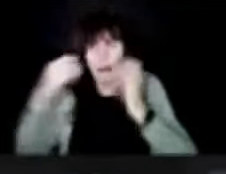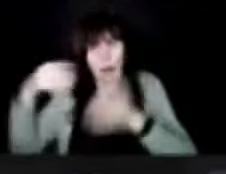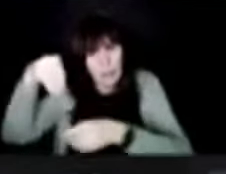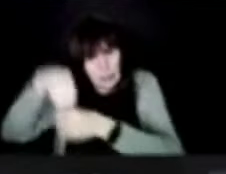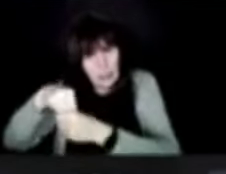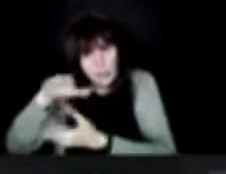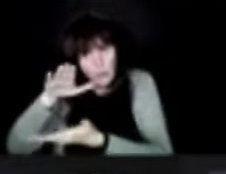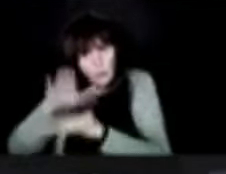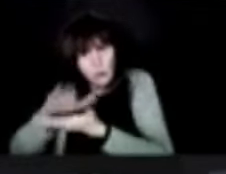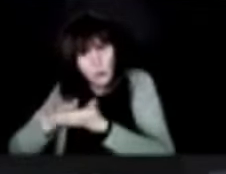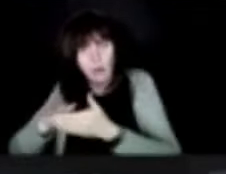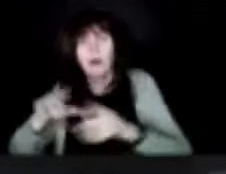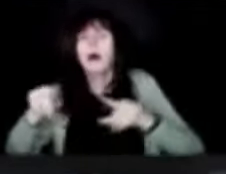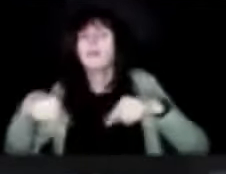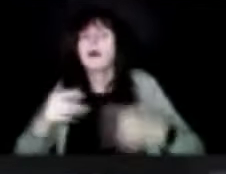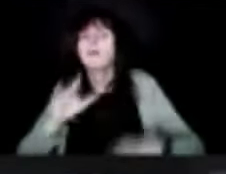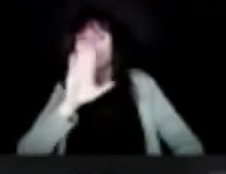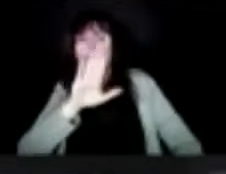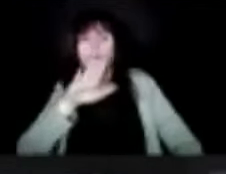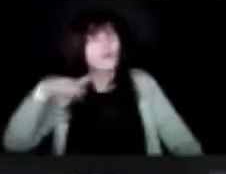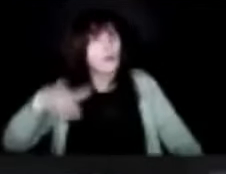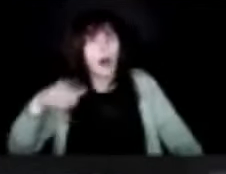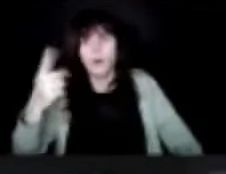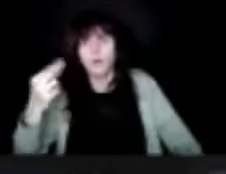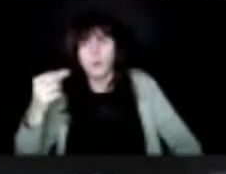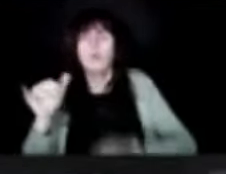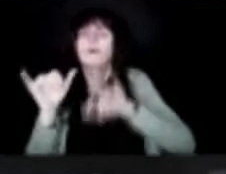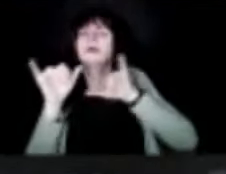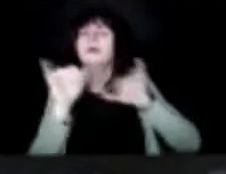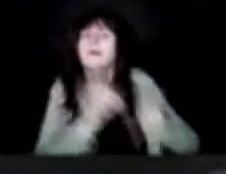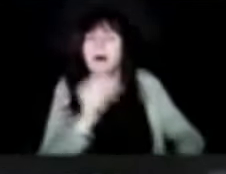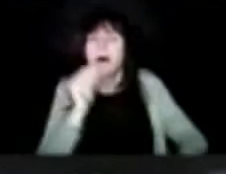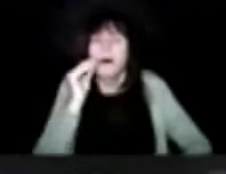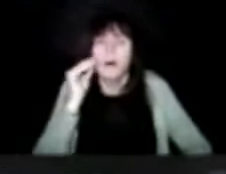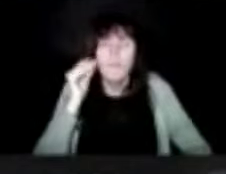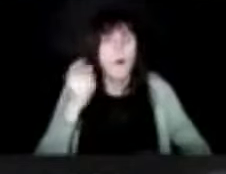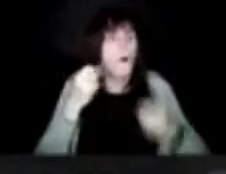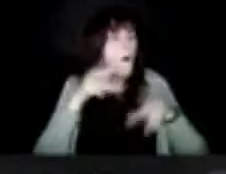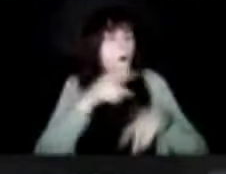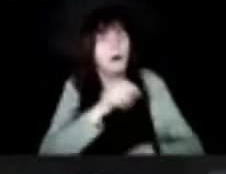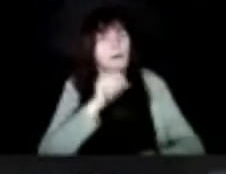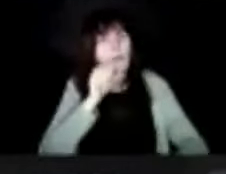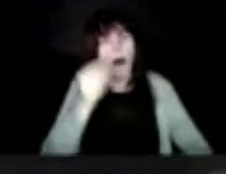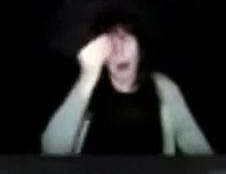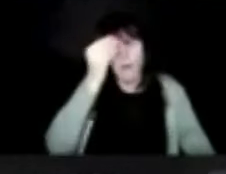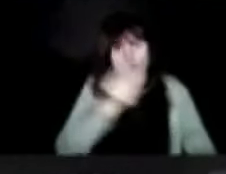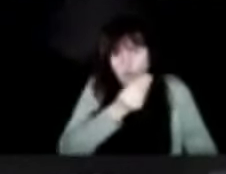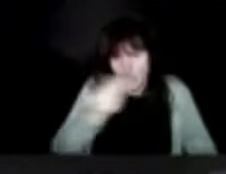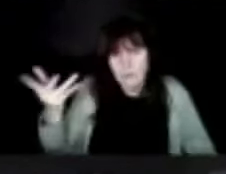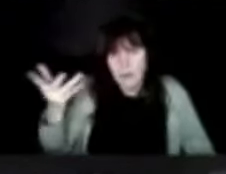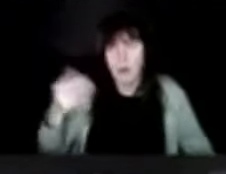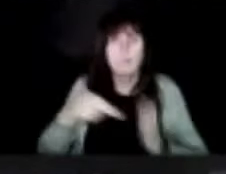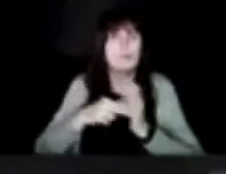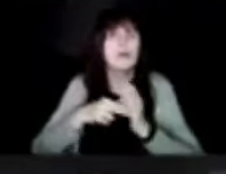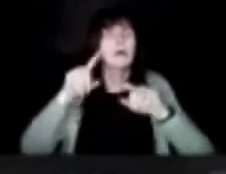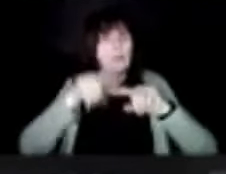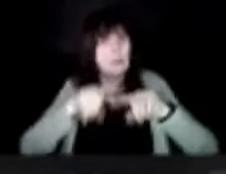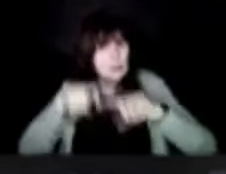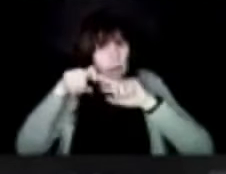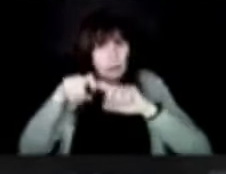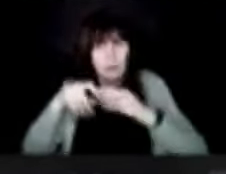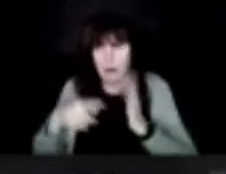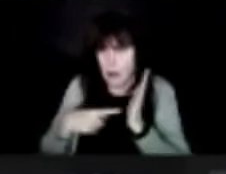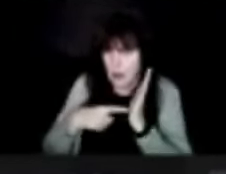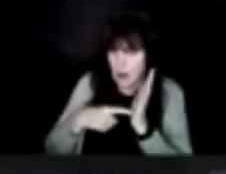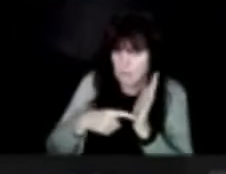You'd be suspended if you didn't report your status, but you can't. It's not mandatory immunization. Just for clarity, Jeff. I'm sorry to